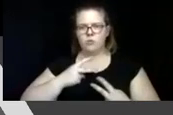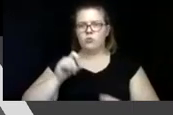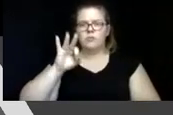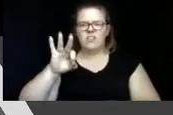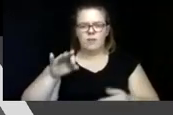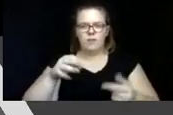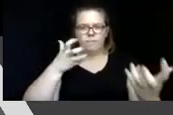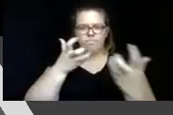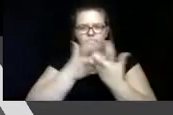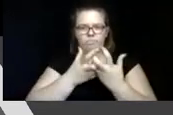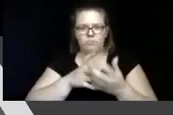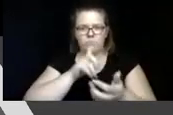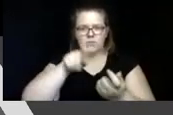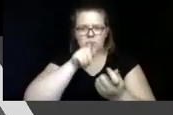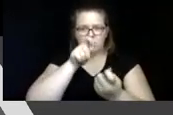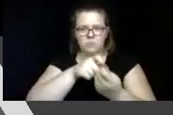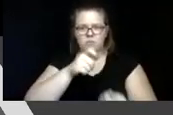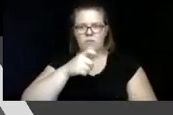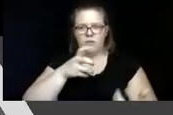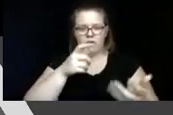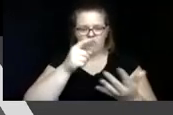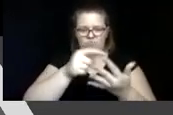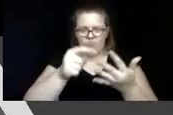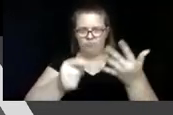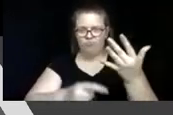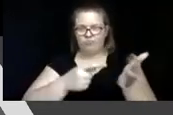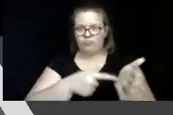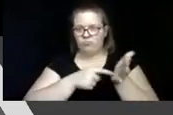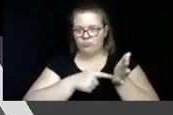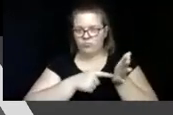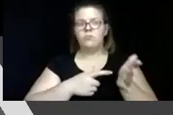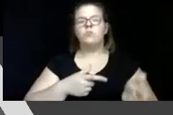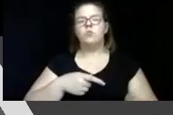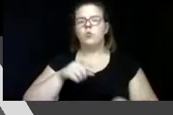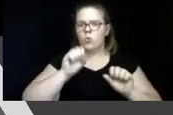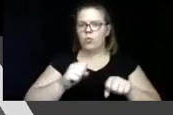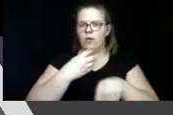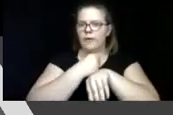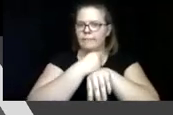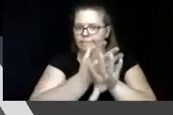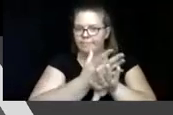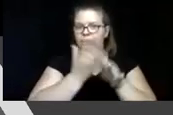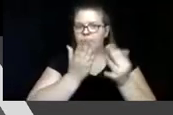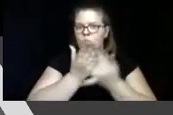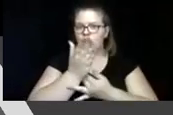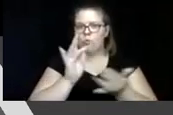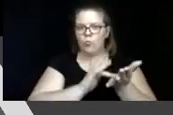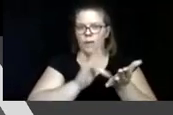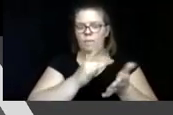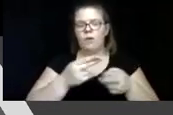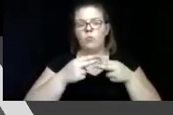providers right over an iPad. And I think we'll talk about that a little bit more, but what we call that is virtual